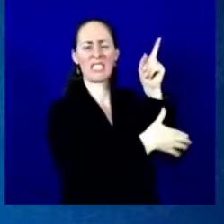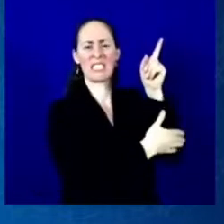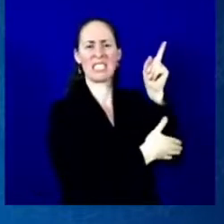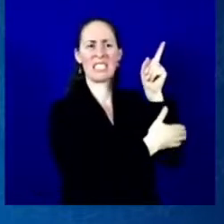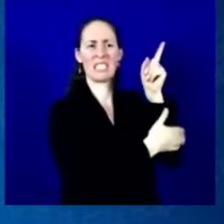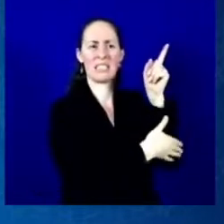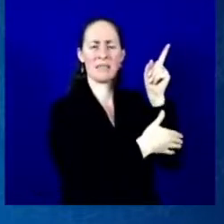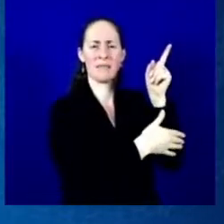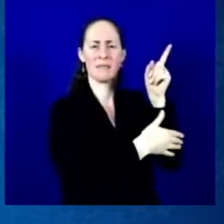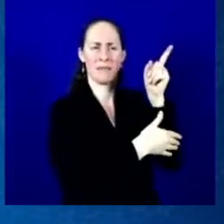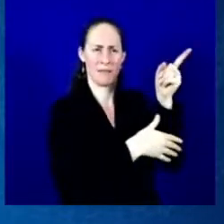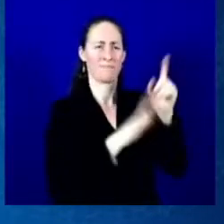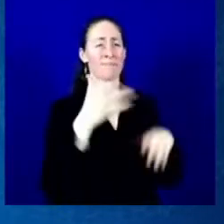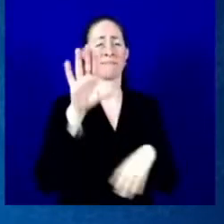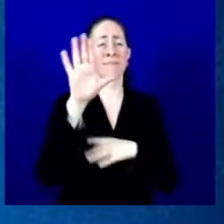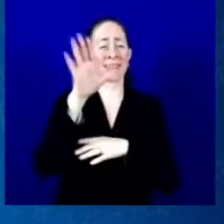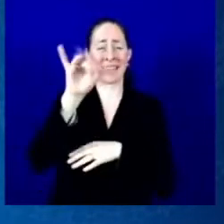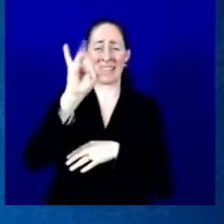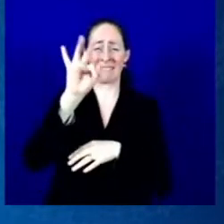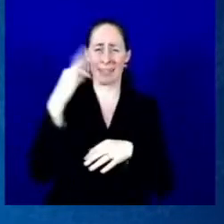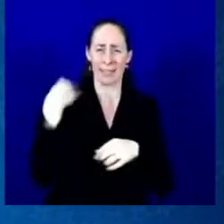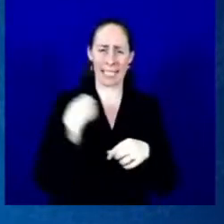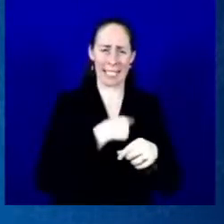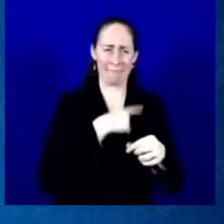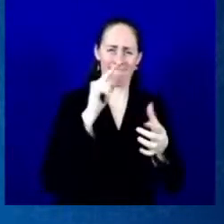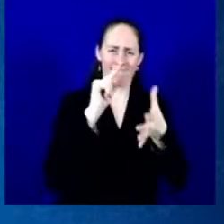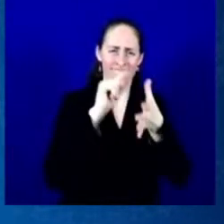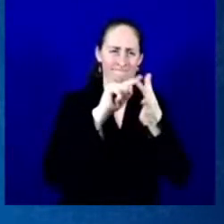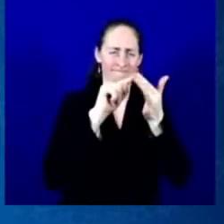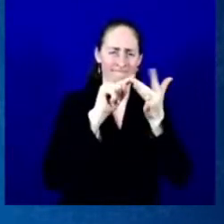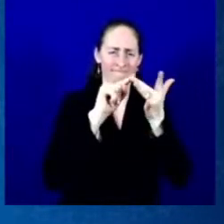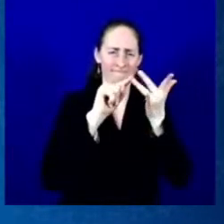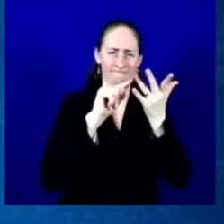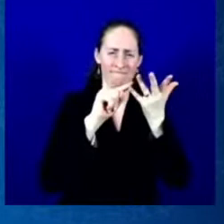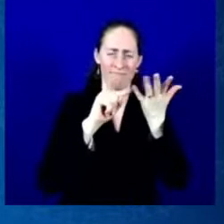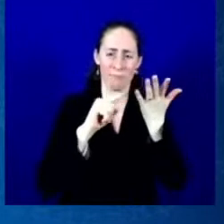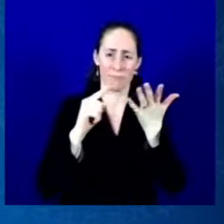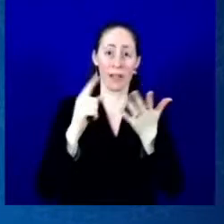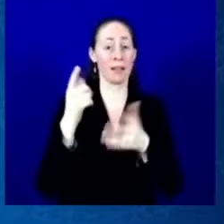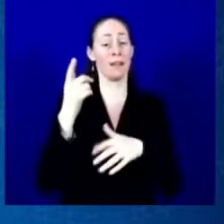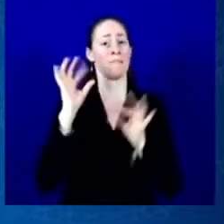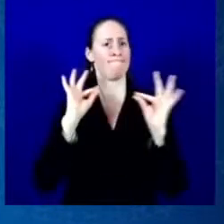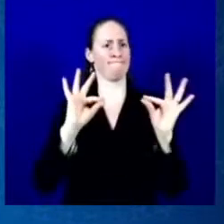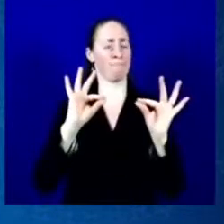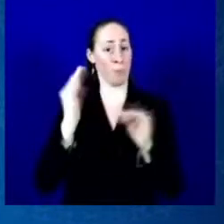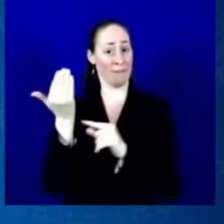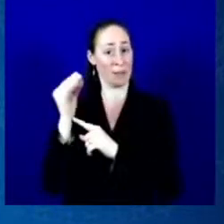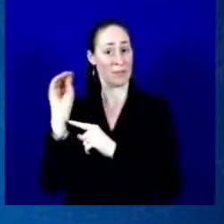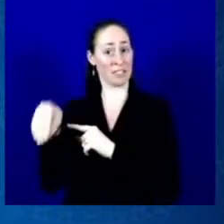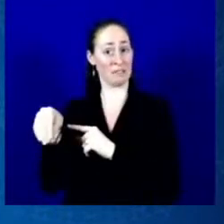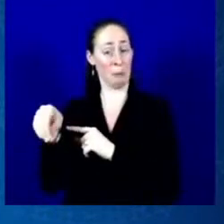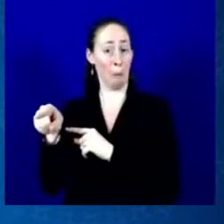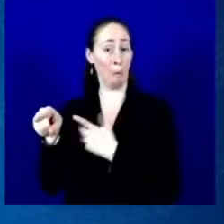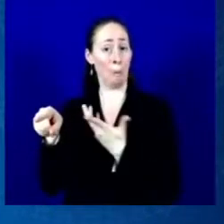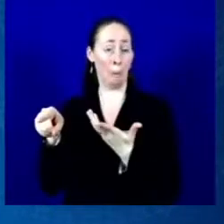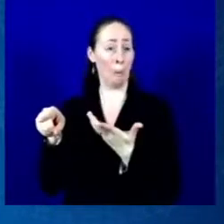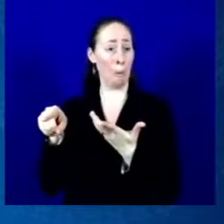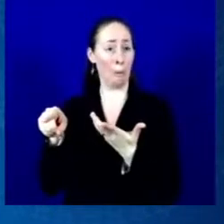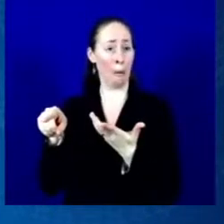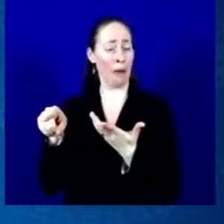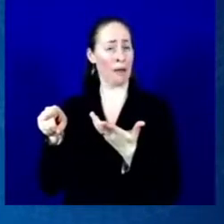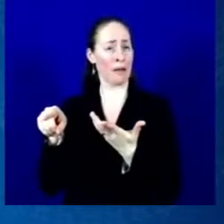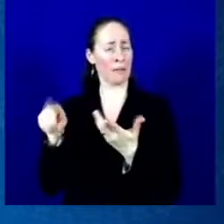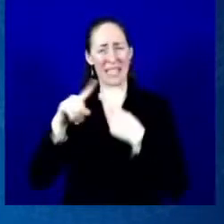matter. I kept my commitment to convene a climate summit right here in America with all the major economies of the